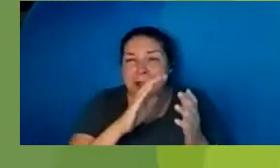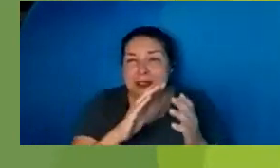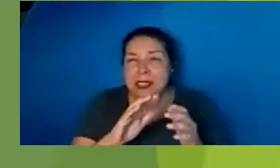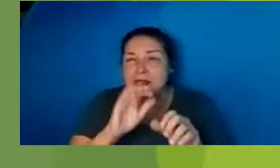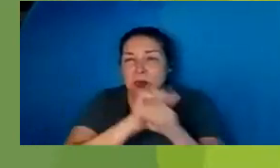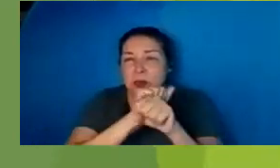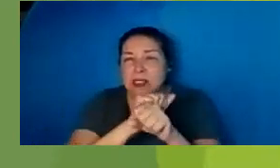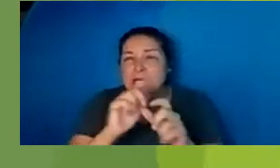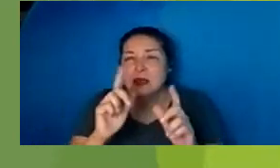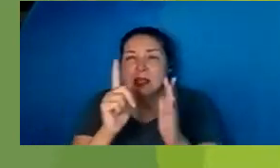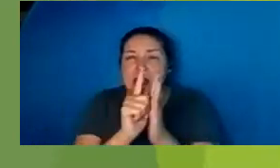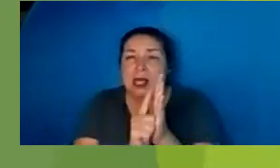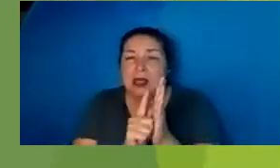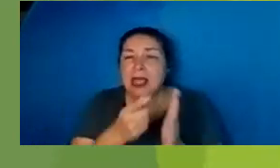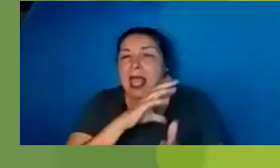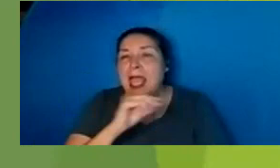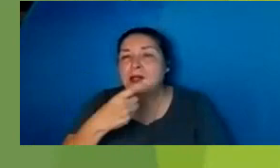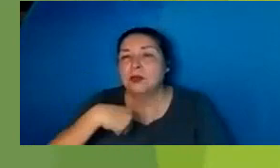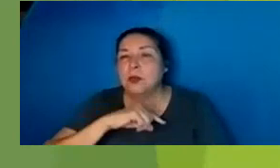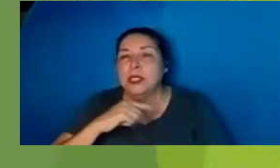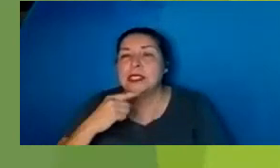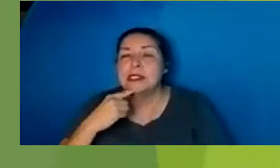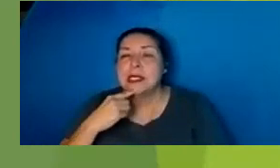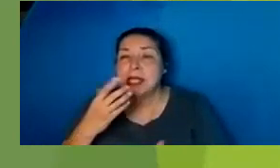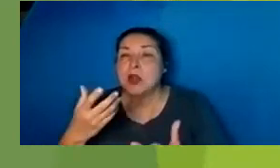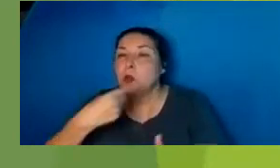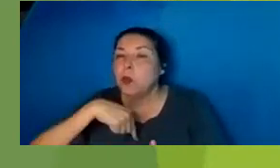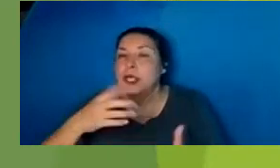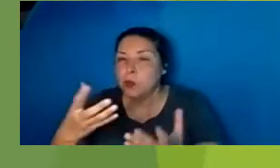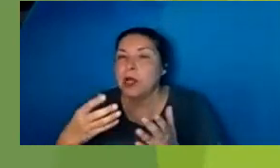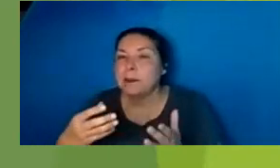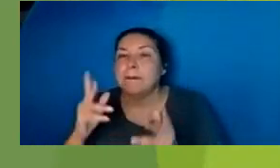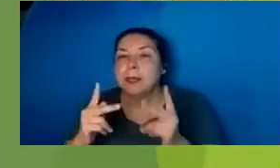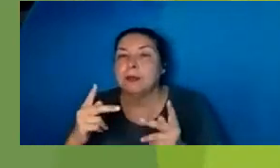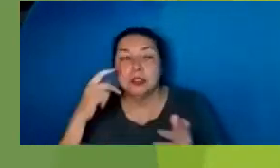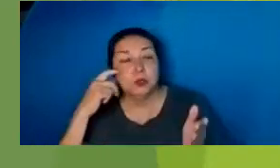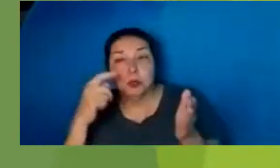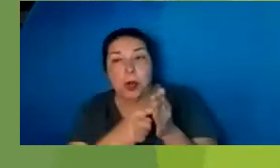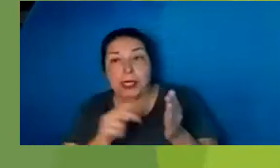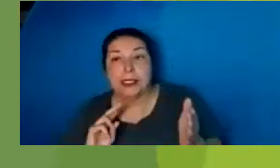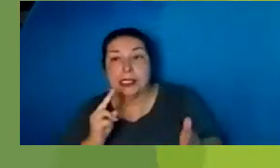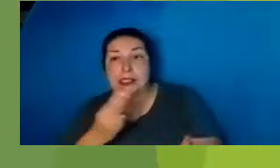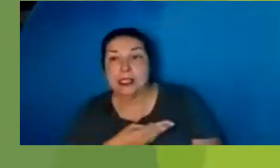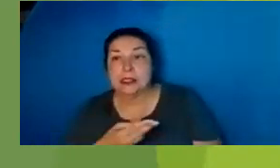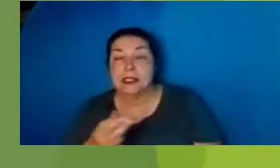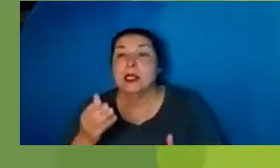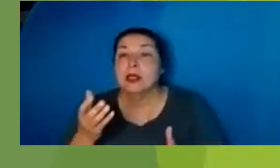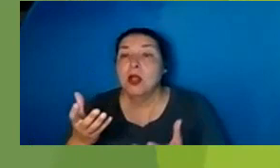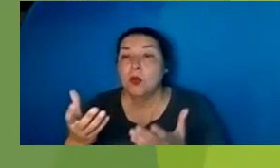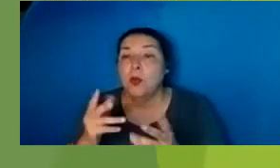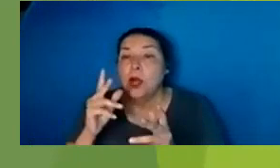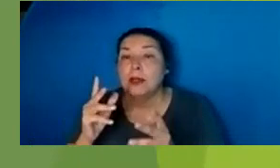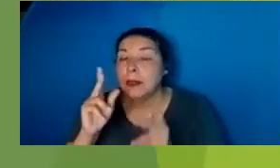And we say, I want to be recognized. You want to know your unbelieving